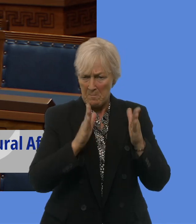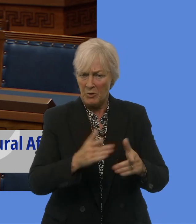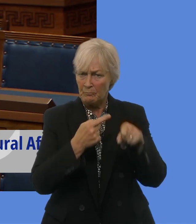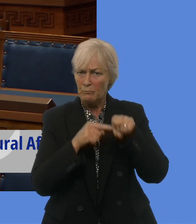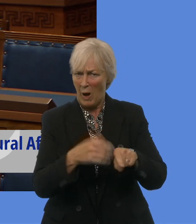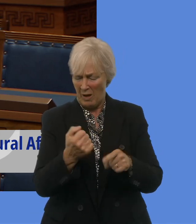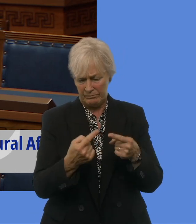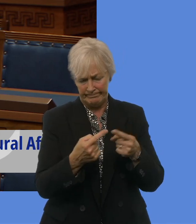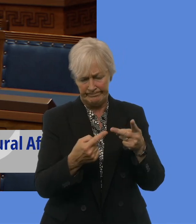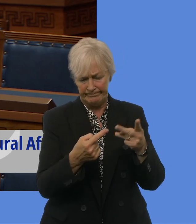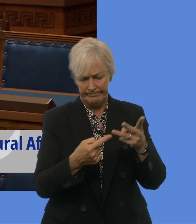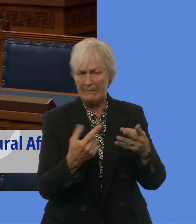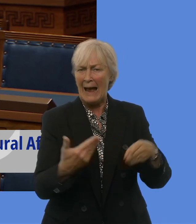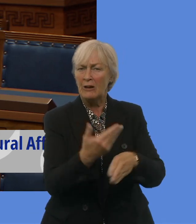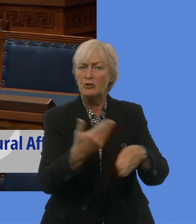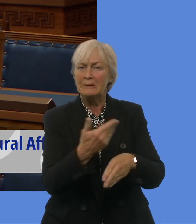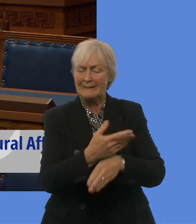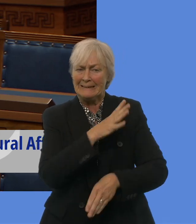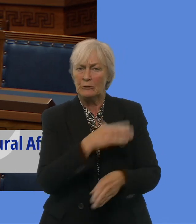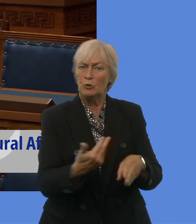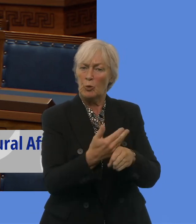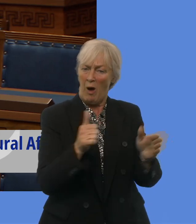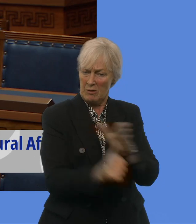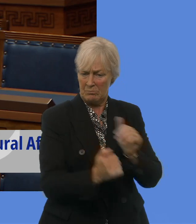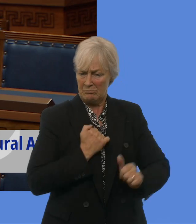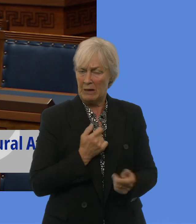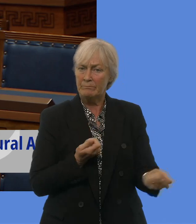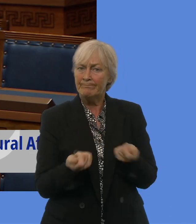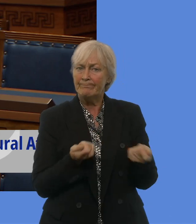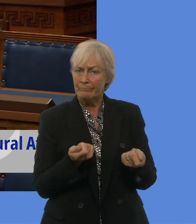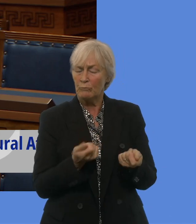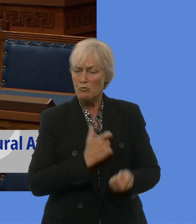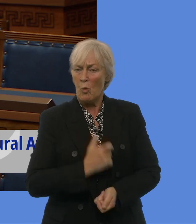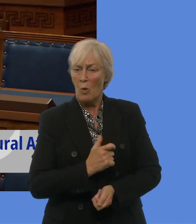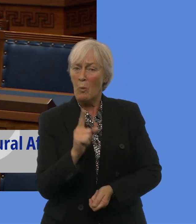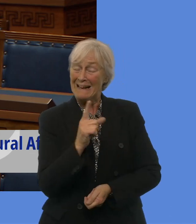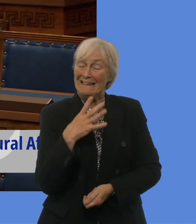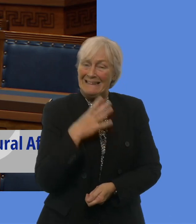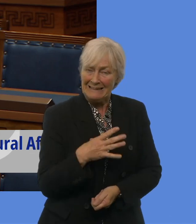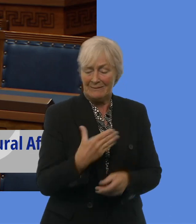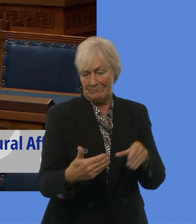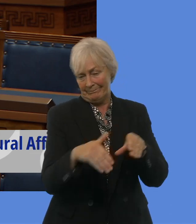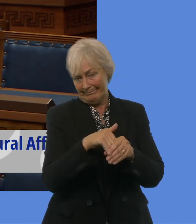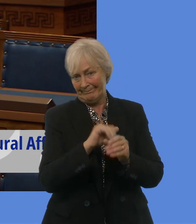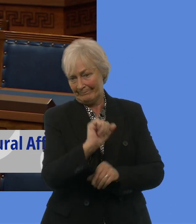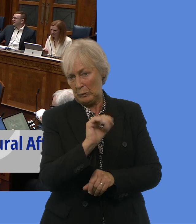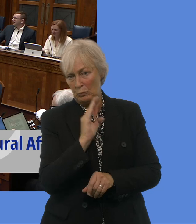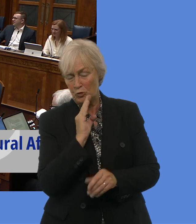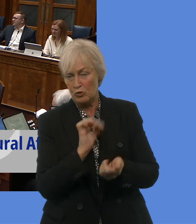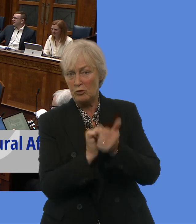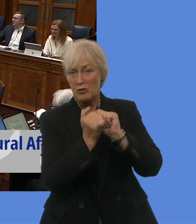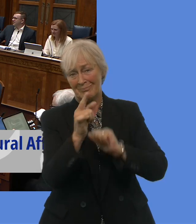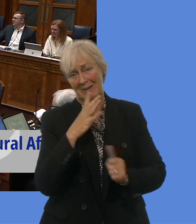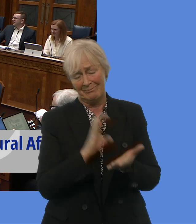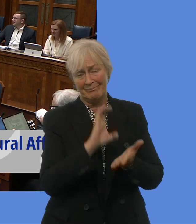a number of actions that I'm seeking to take as Minister. What clearly is required in relation to wastewater infrastructure is investment.